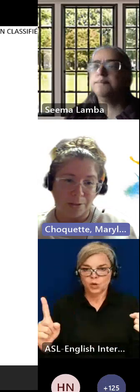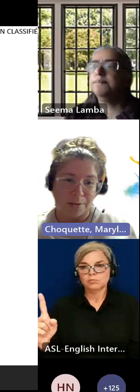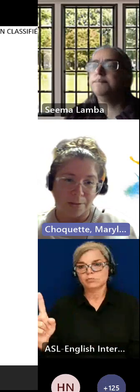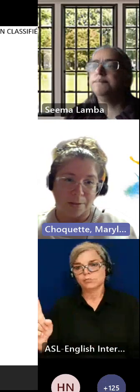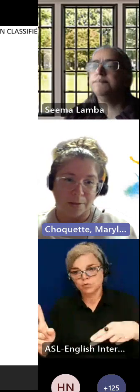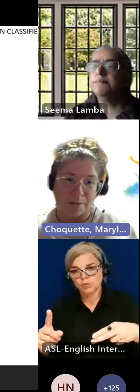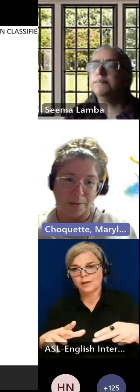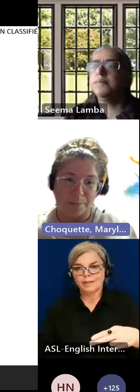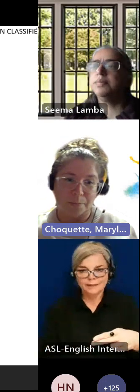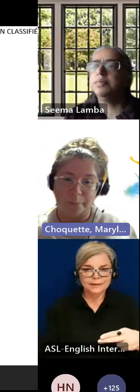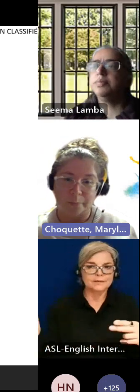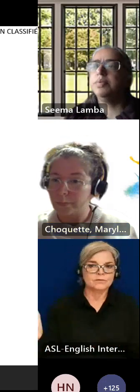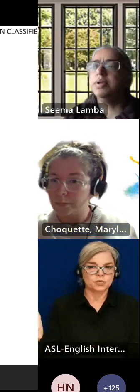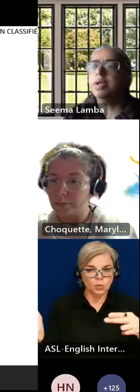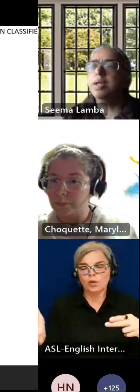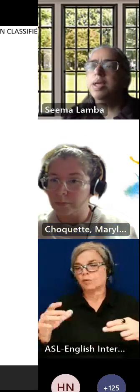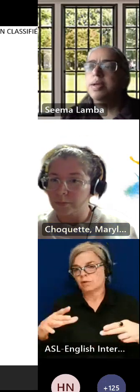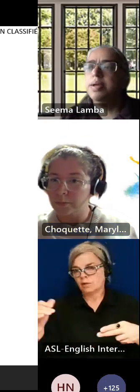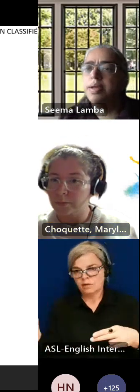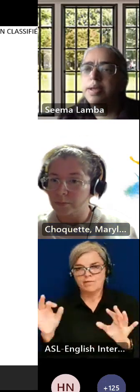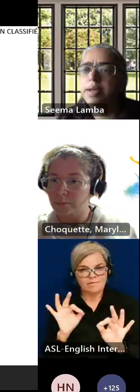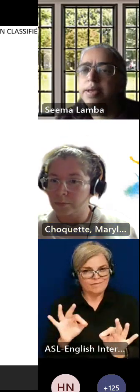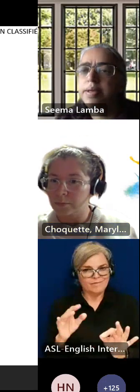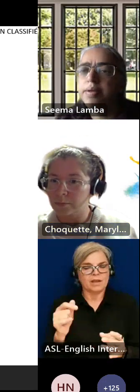other questions on this?